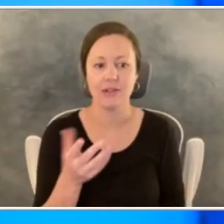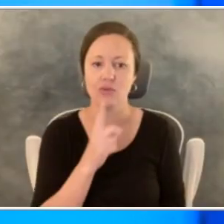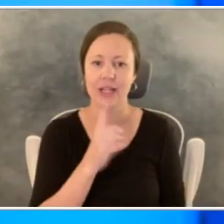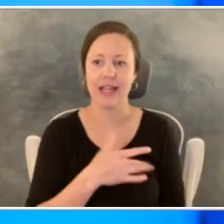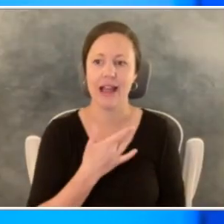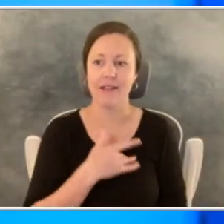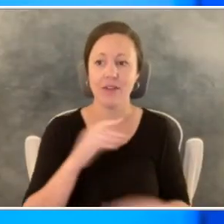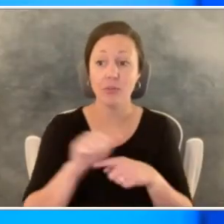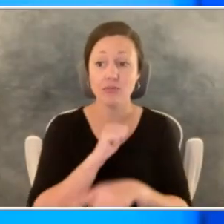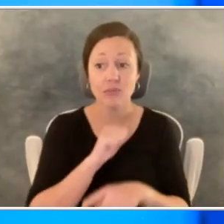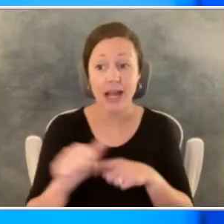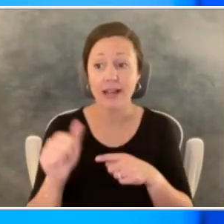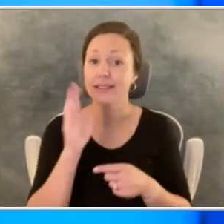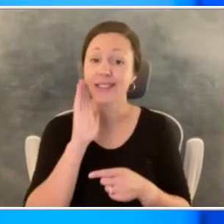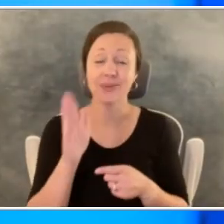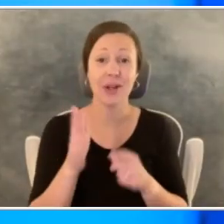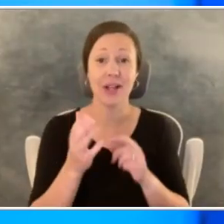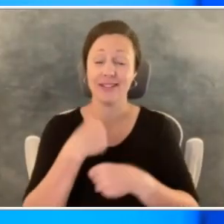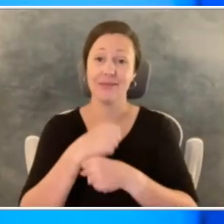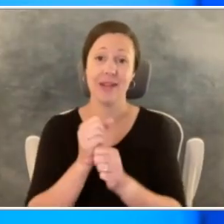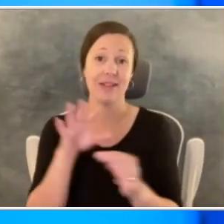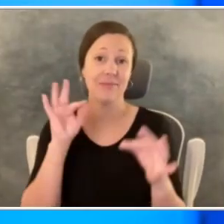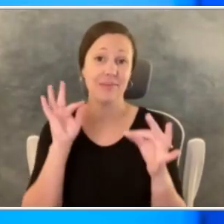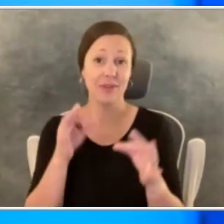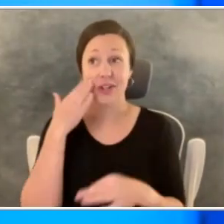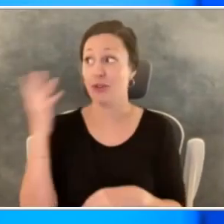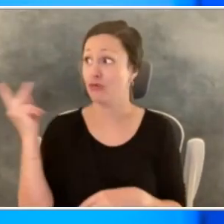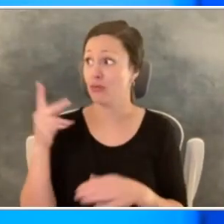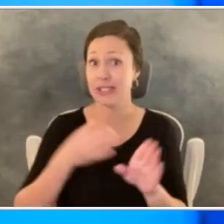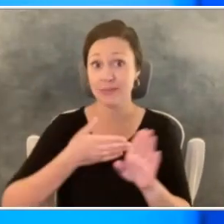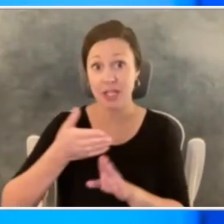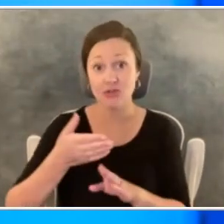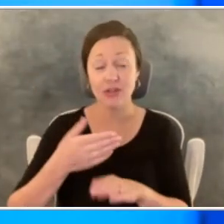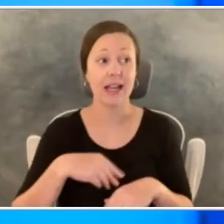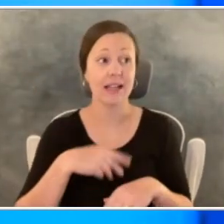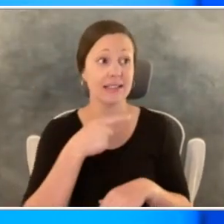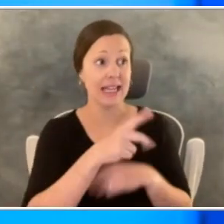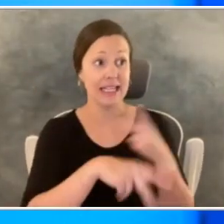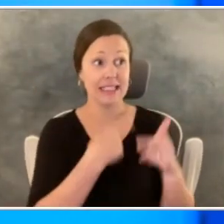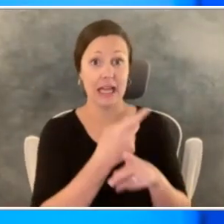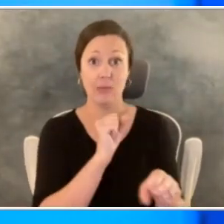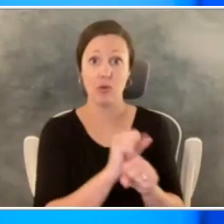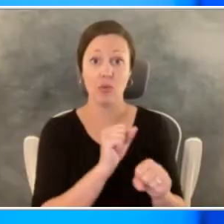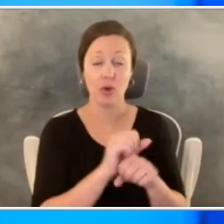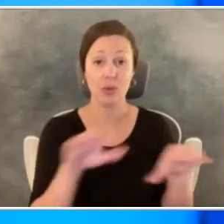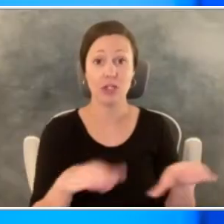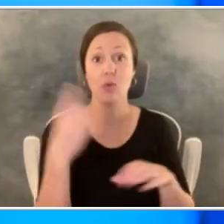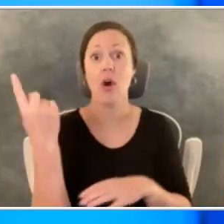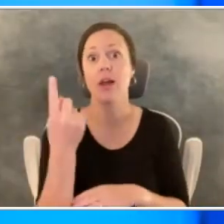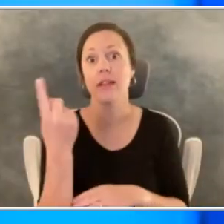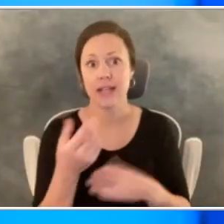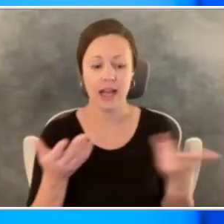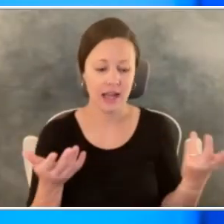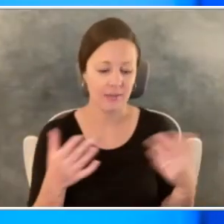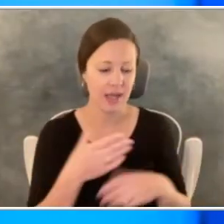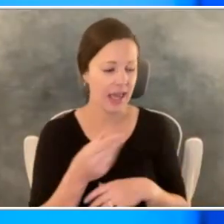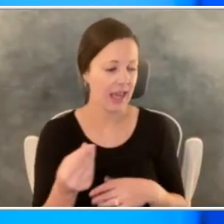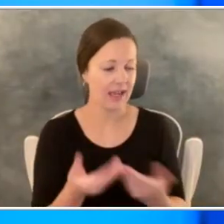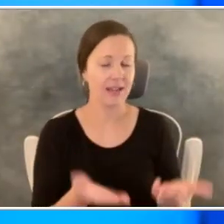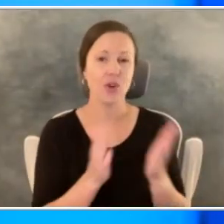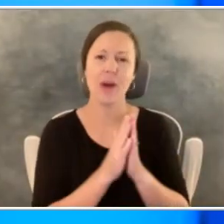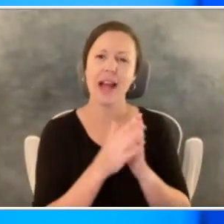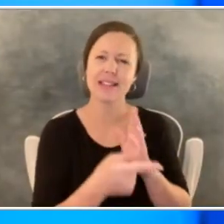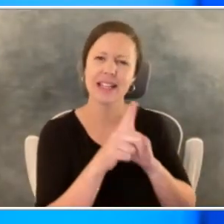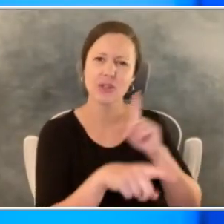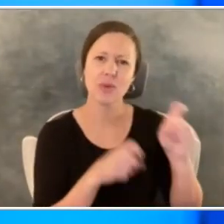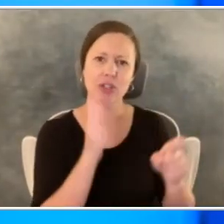Katie and I specialize in prostate cancer. We do this all the time, and I think our comfort asking these questions helps patients feel more comfortable